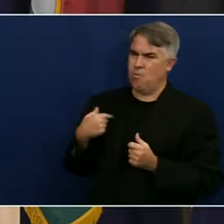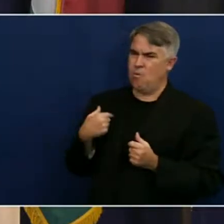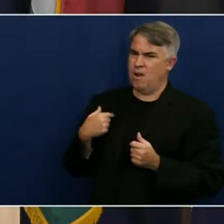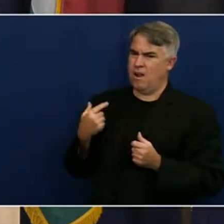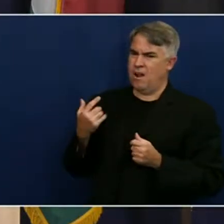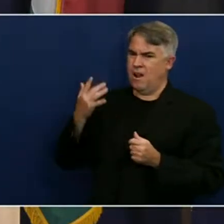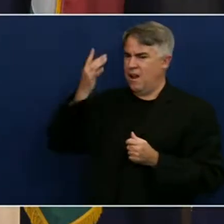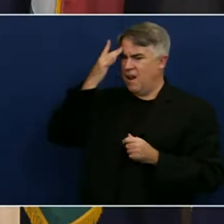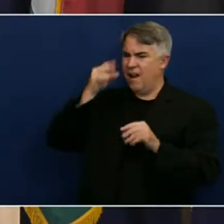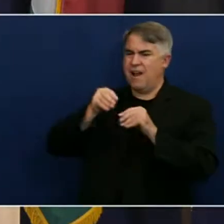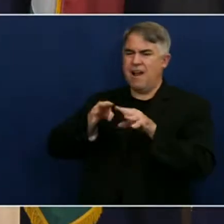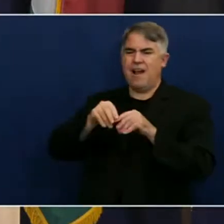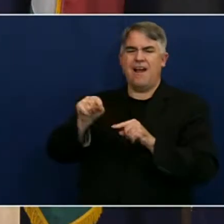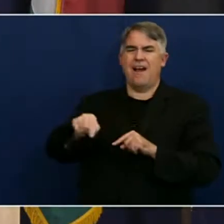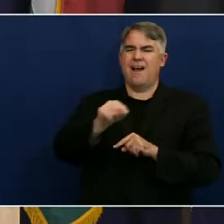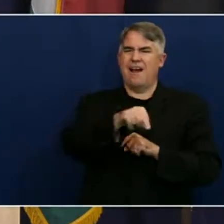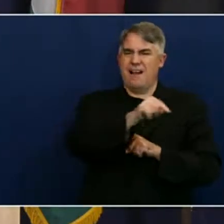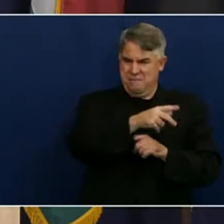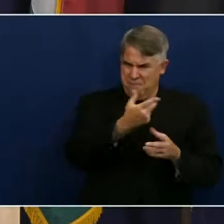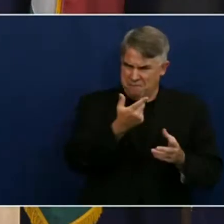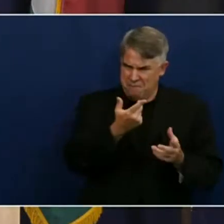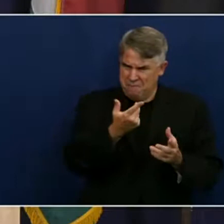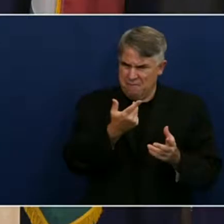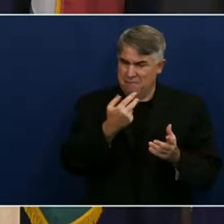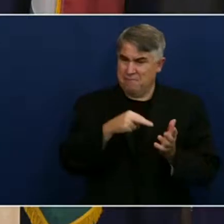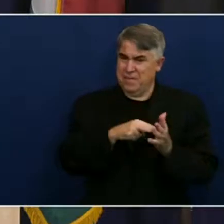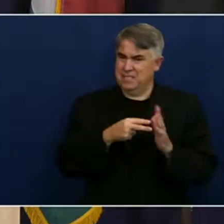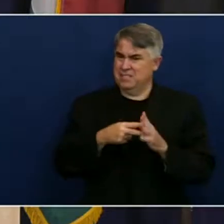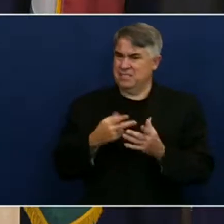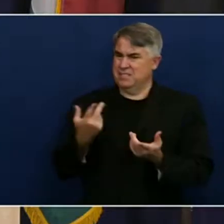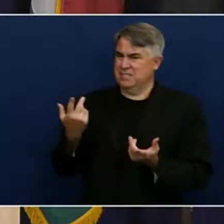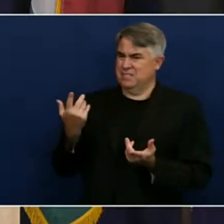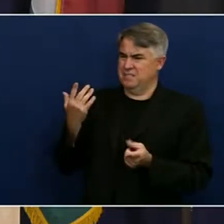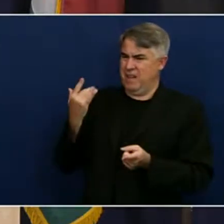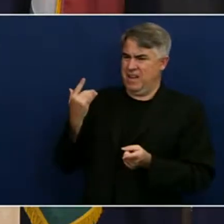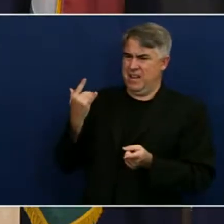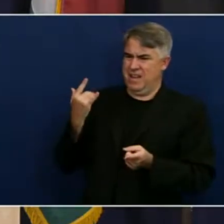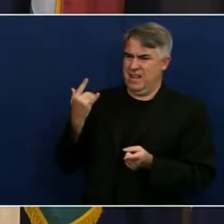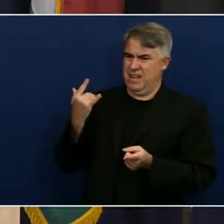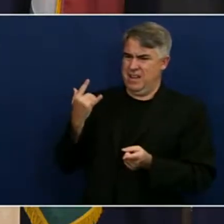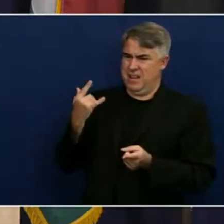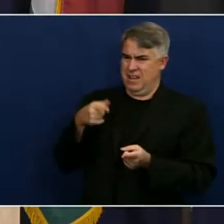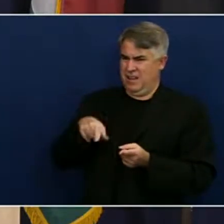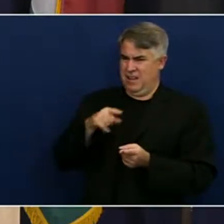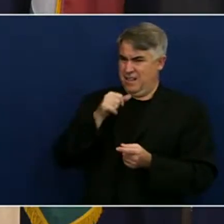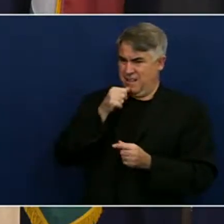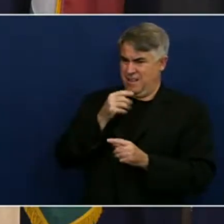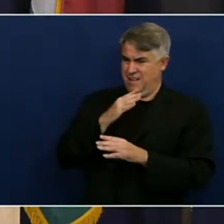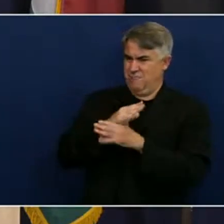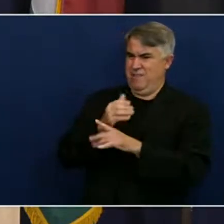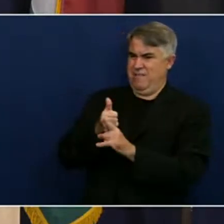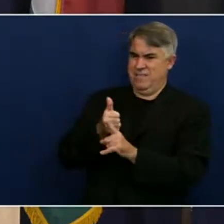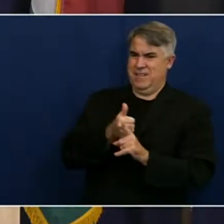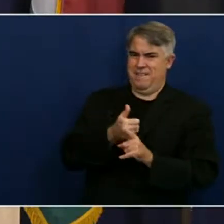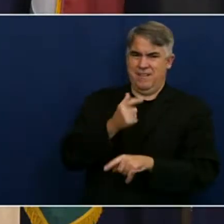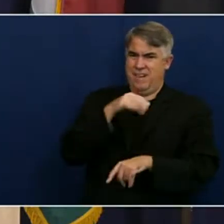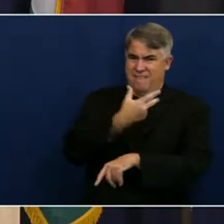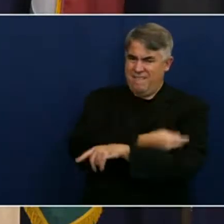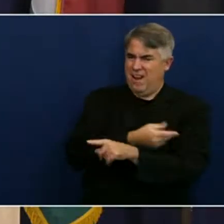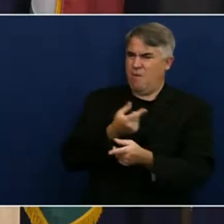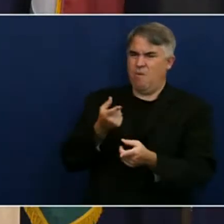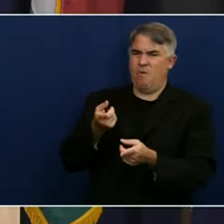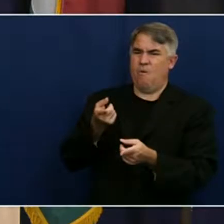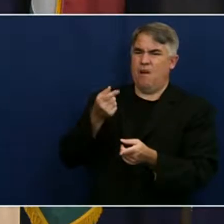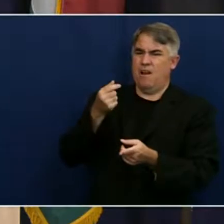have outbreaks, are you seeing an erosion of certain protective behaviors? What are you finding out in terms